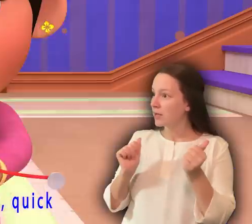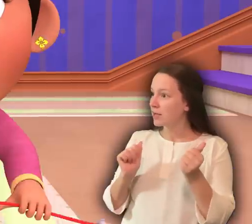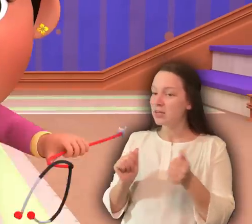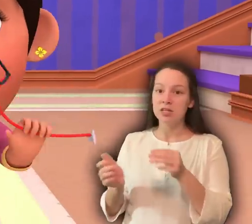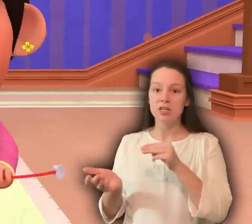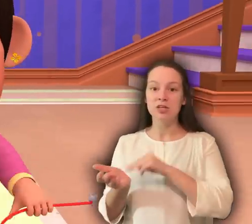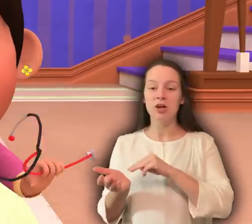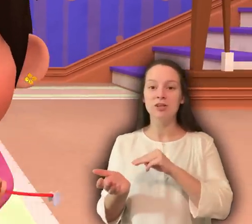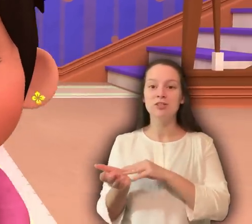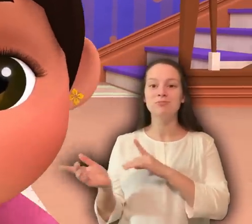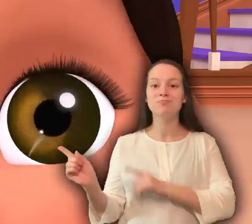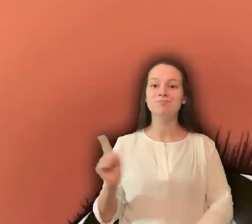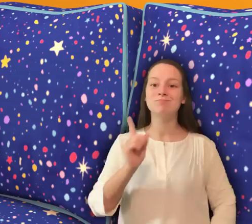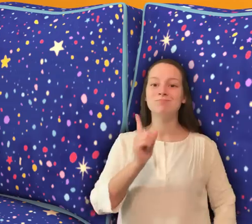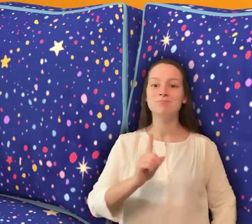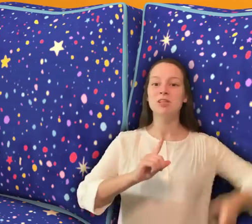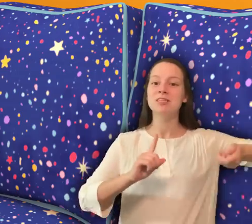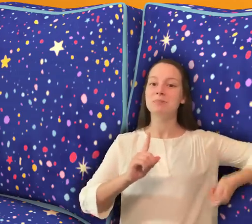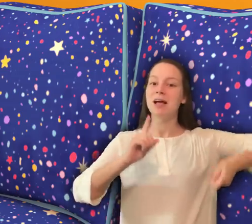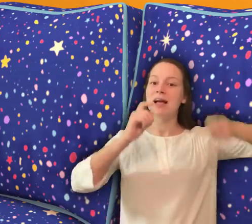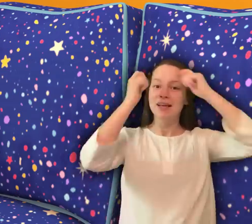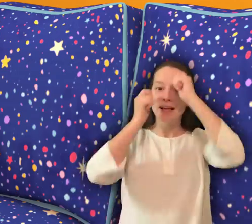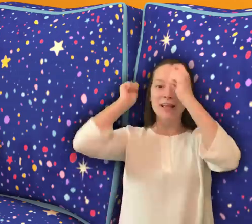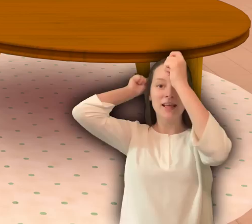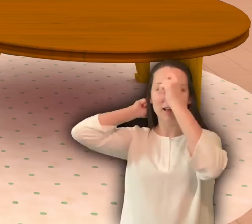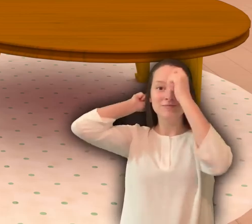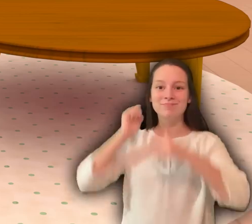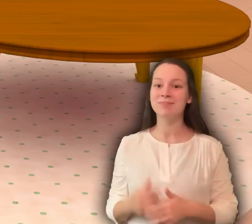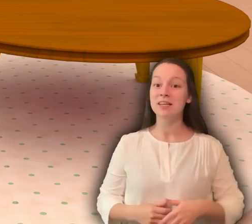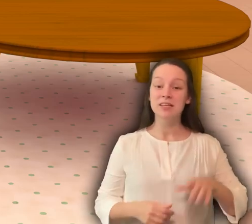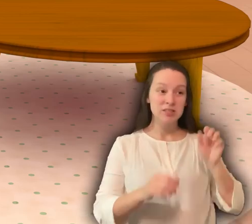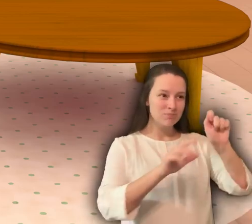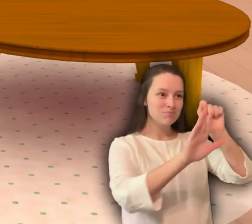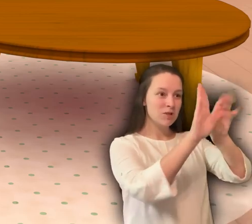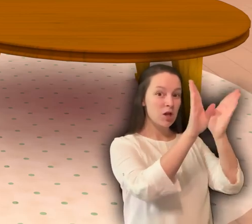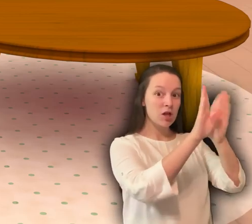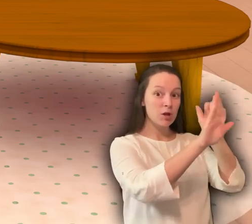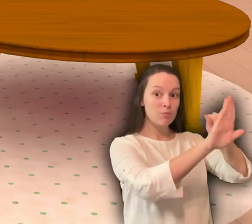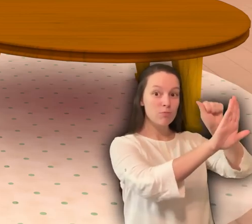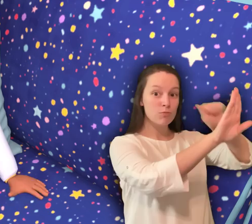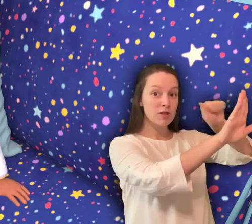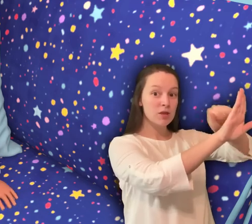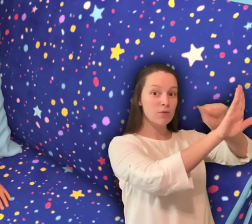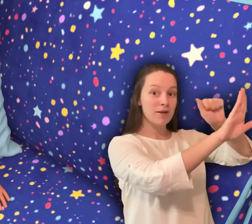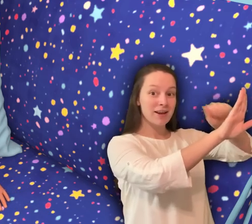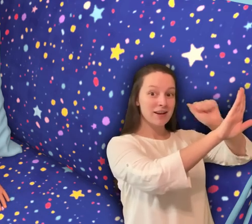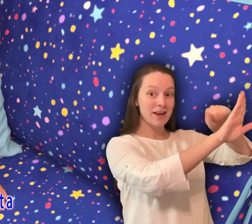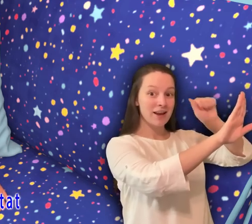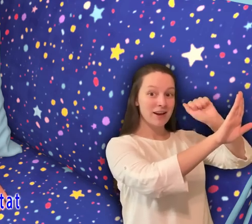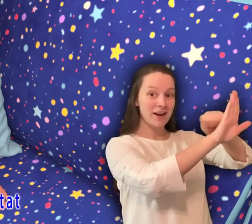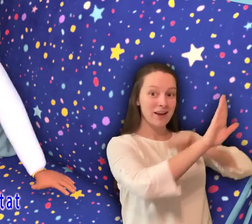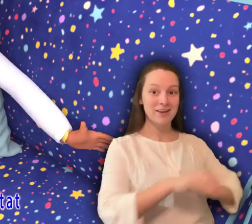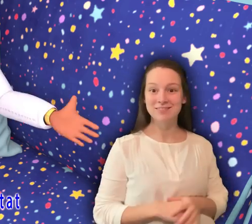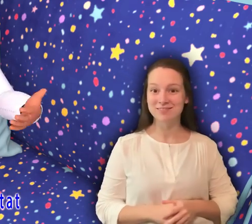quick quick the doctor came with his bag and his hat and he knocked on the door with